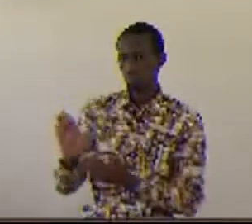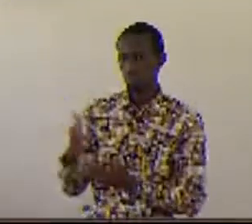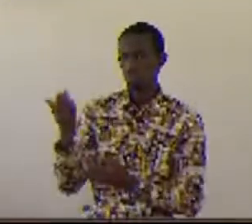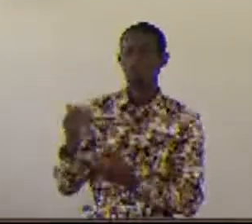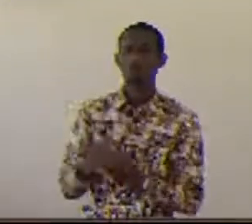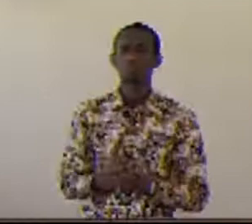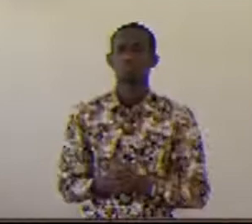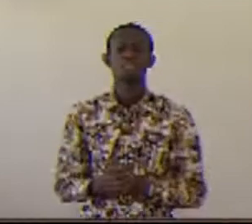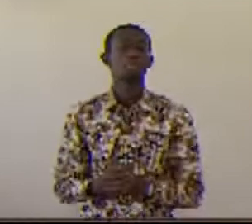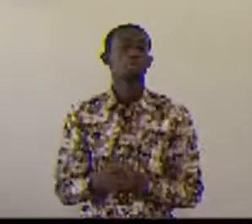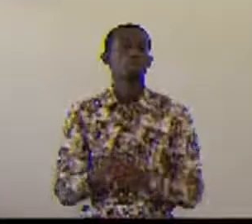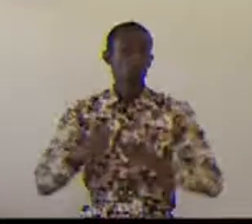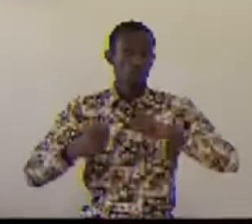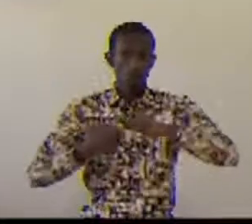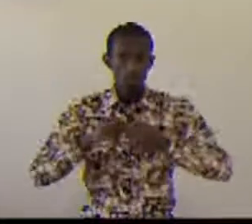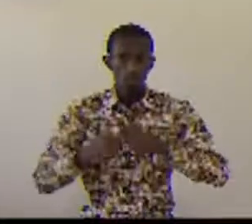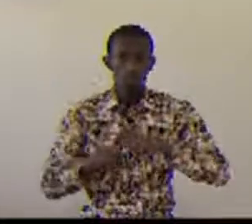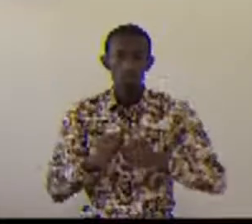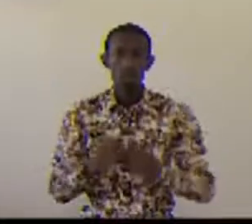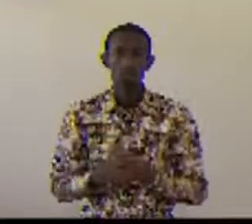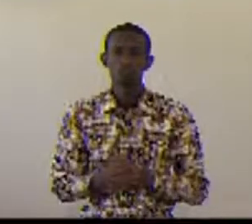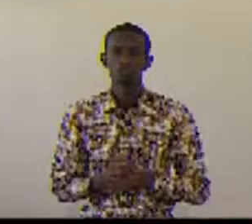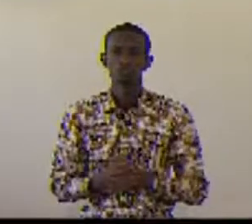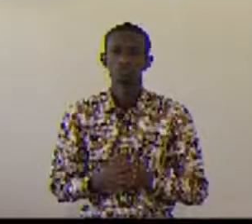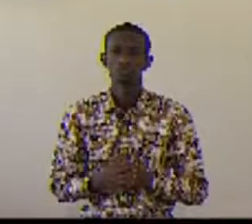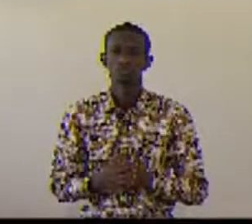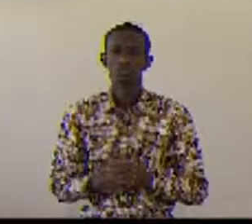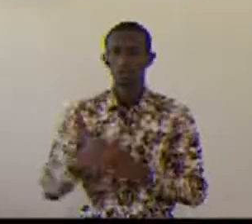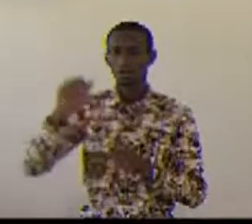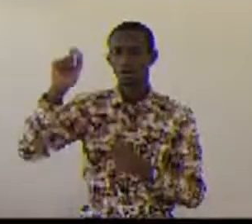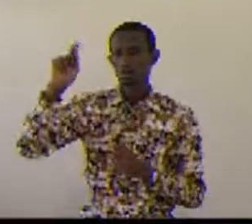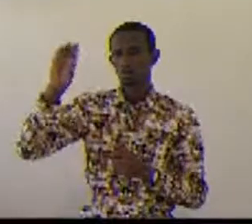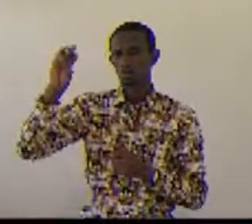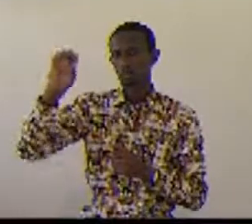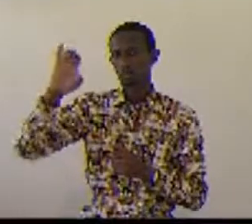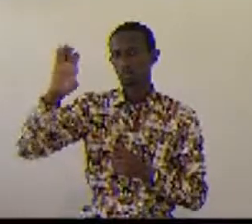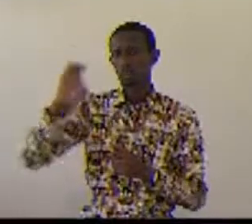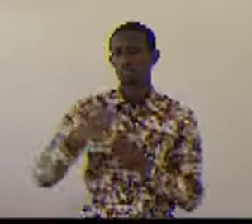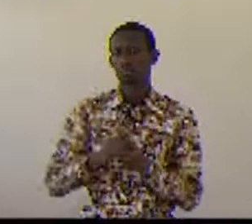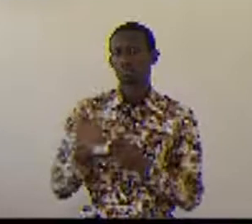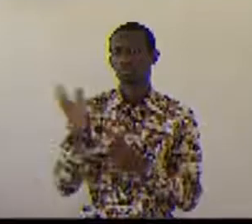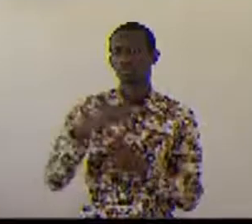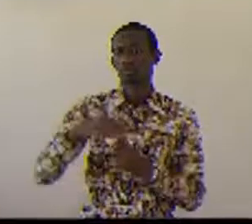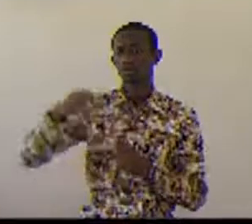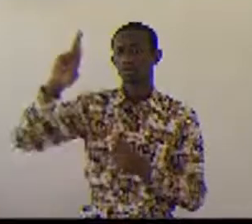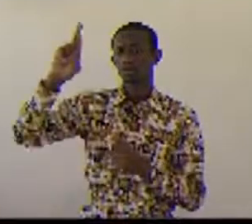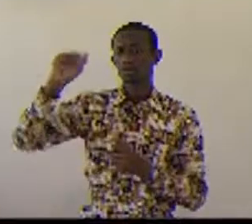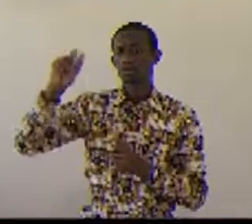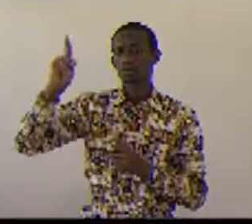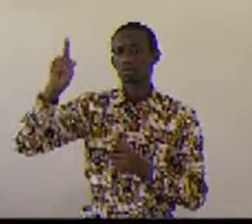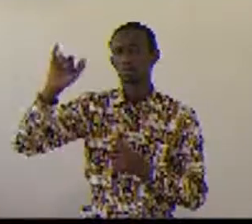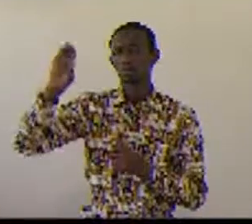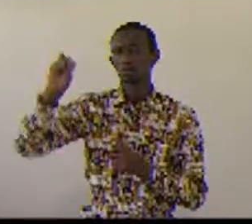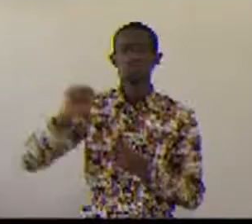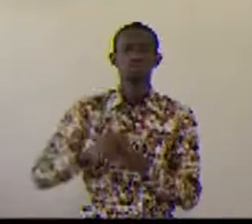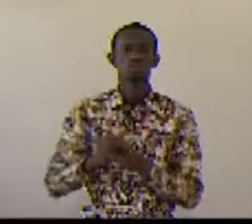a group, losing an electron becomes easier, and consequently, metallic character increases too.